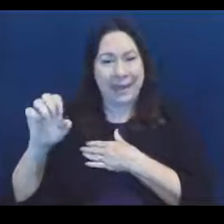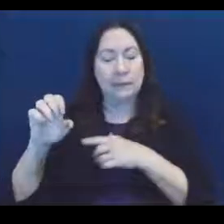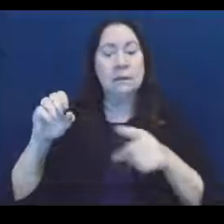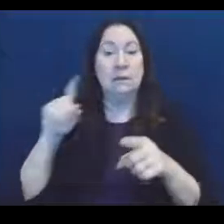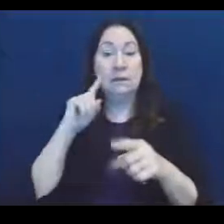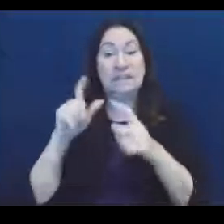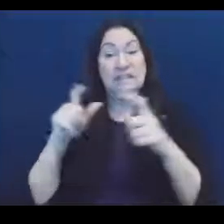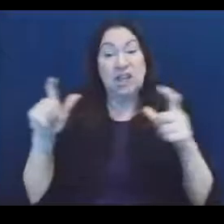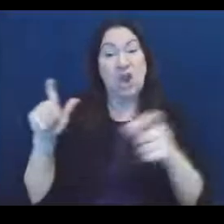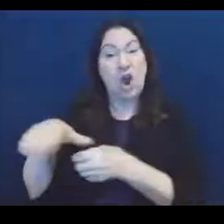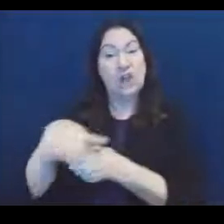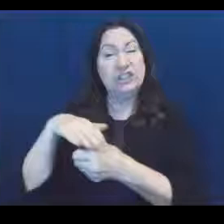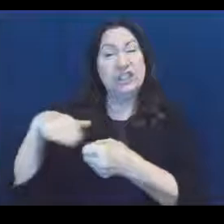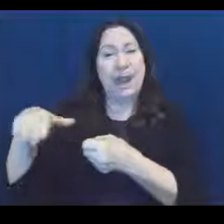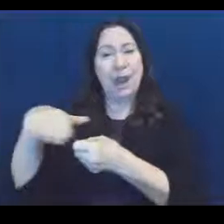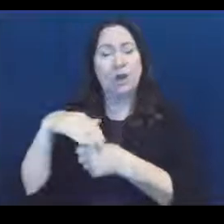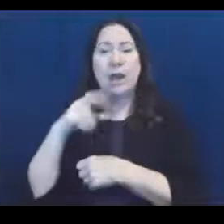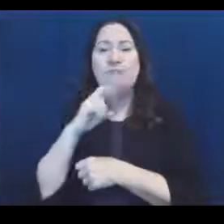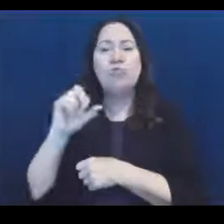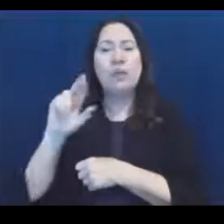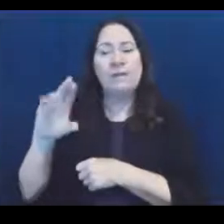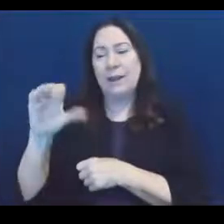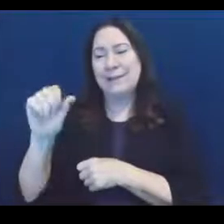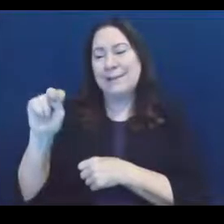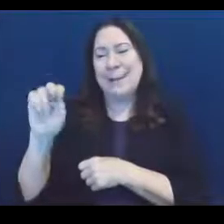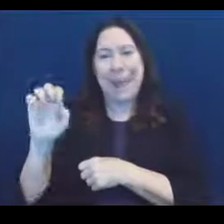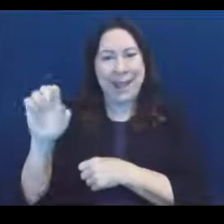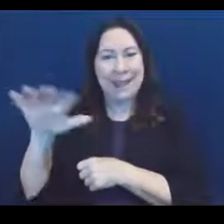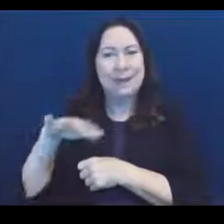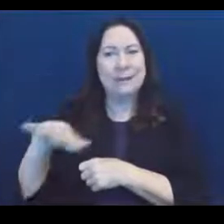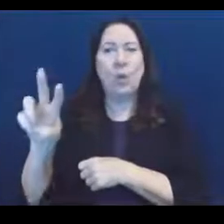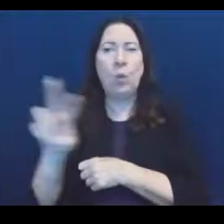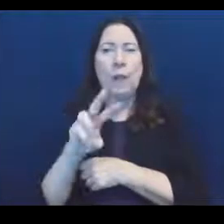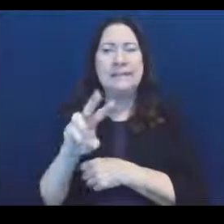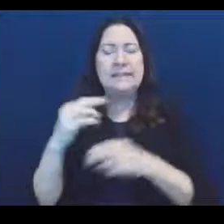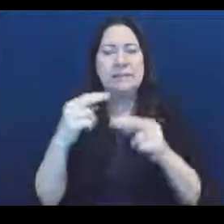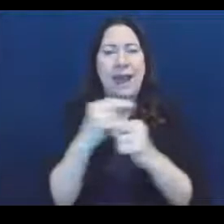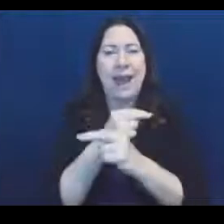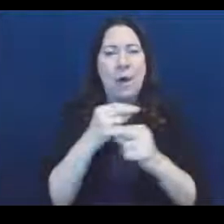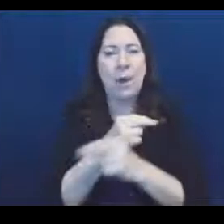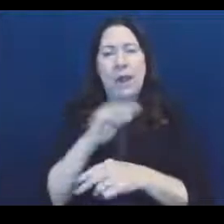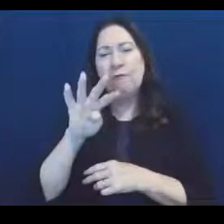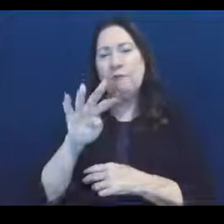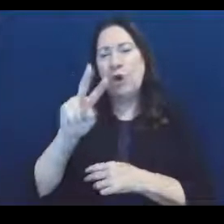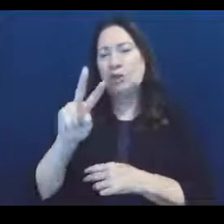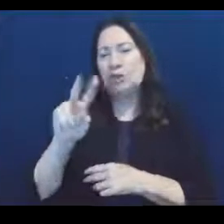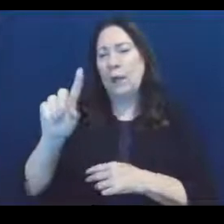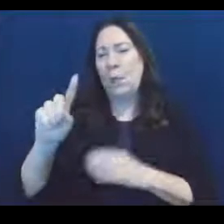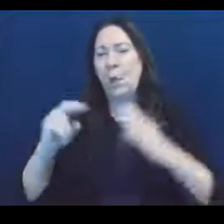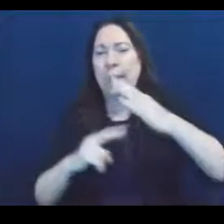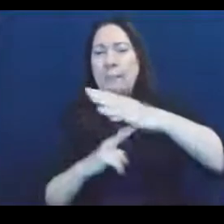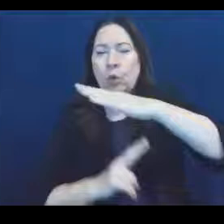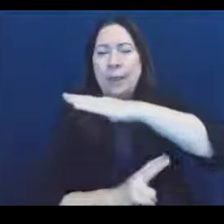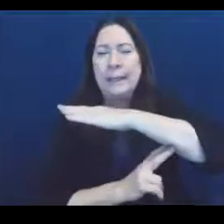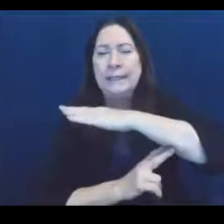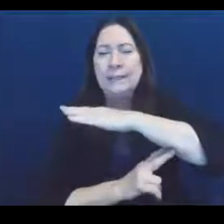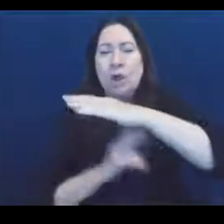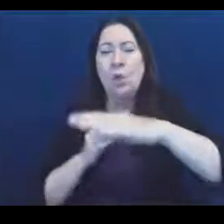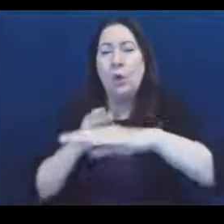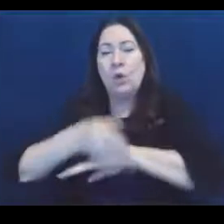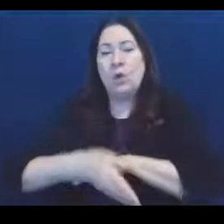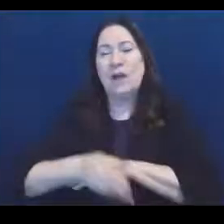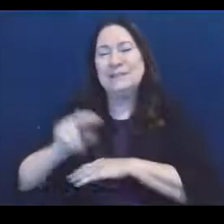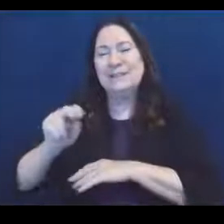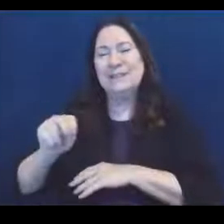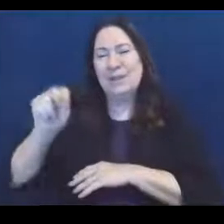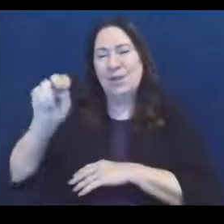large area of river cane that was located just west of the Highway 421 bridge in Castlehane, where it crosses the northeast Cape Fear River.